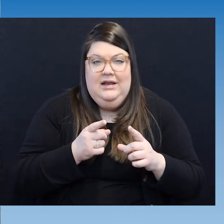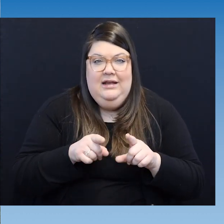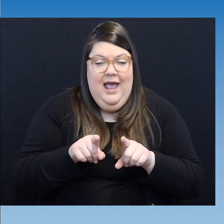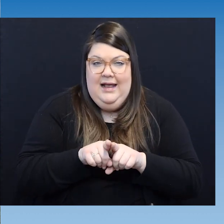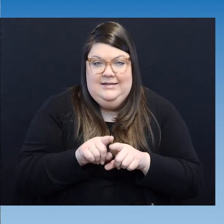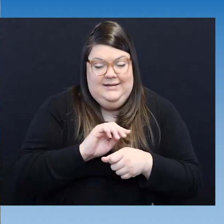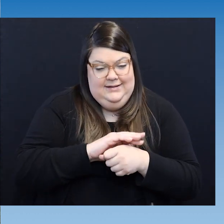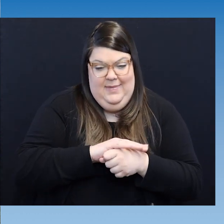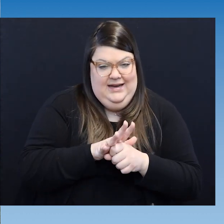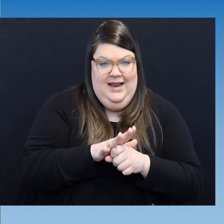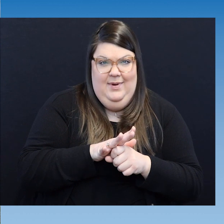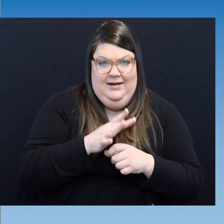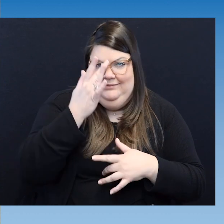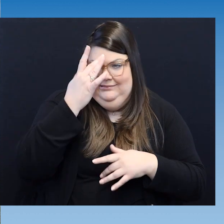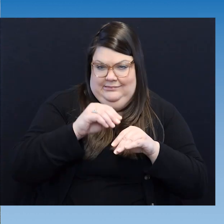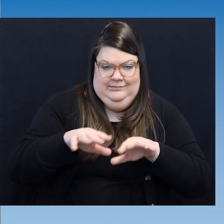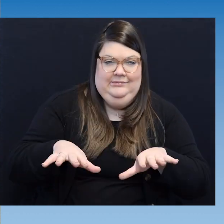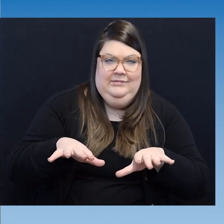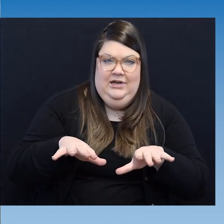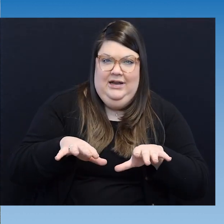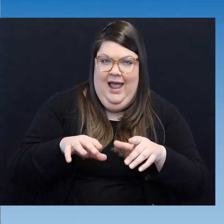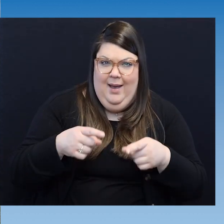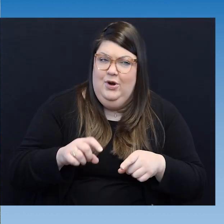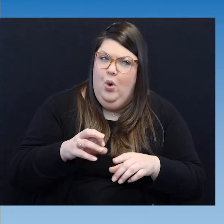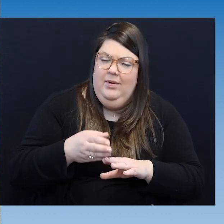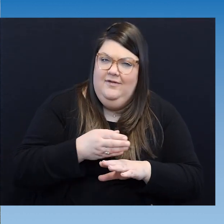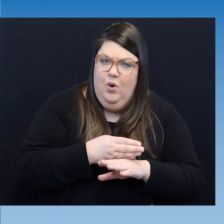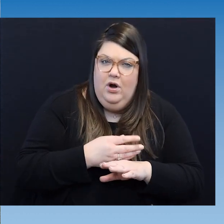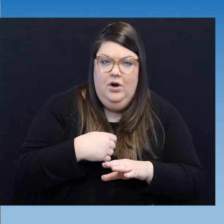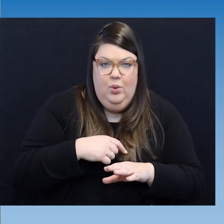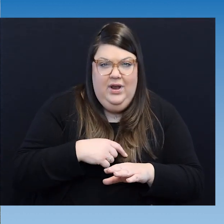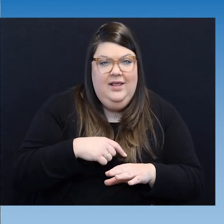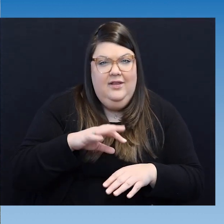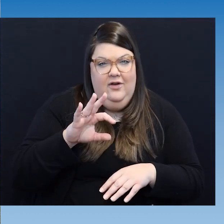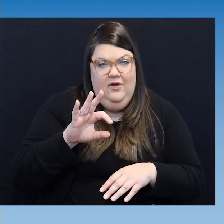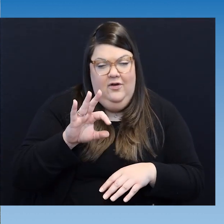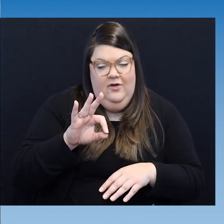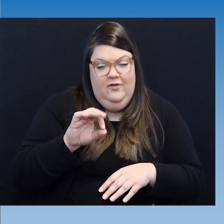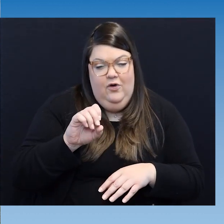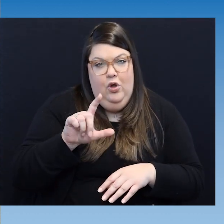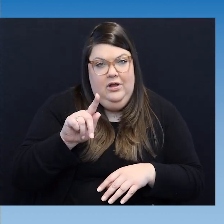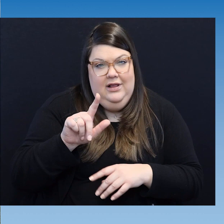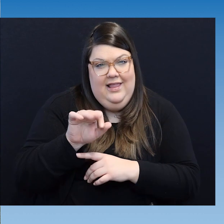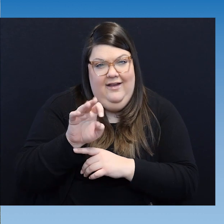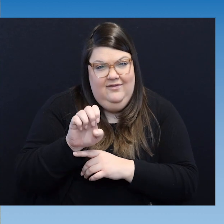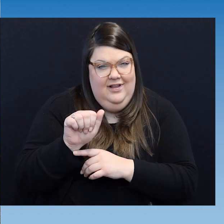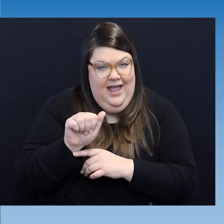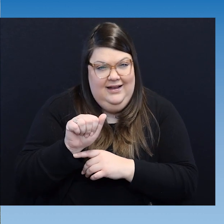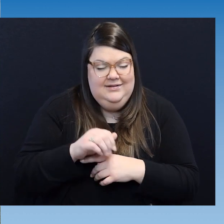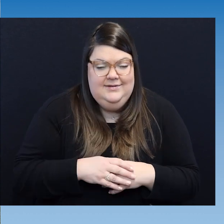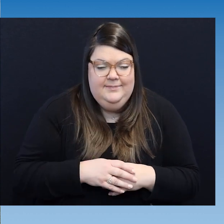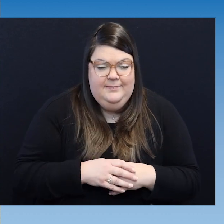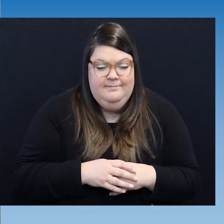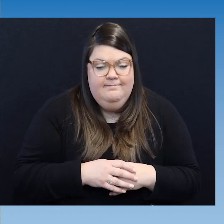was breaking out or just before then, we at the Folklife Alliance decided that one of the ways we wanted to